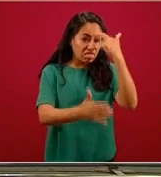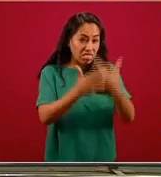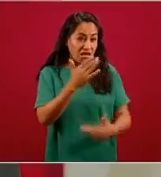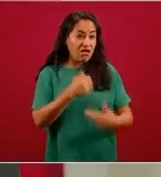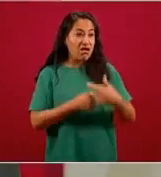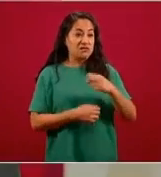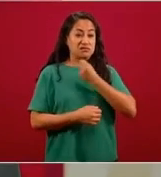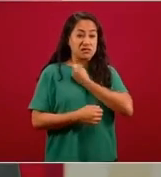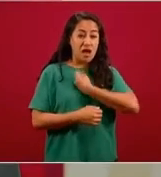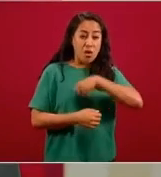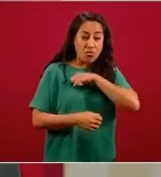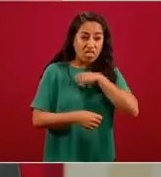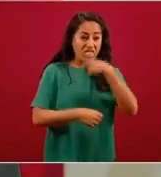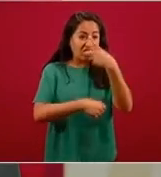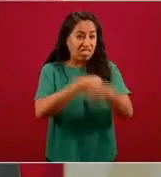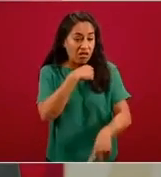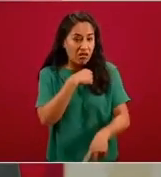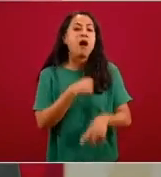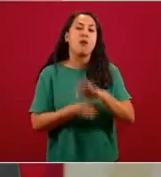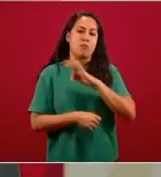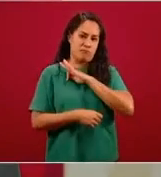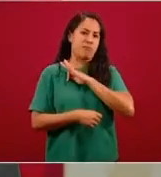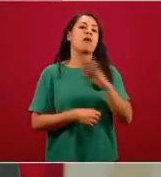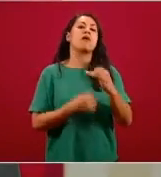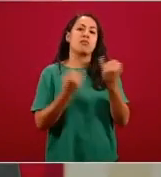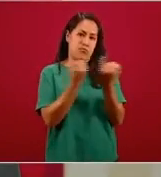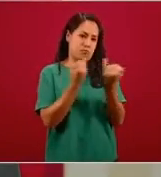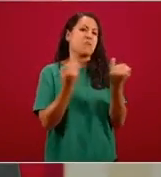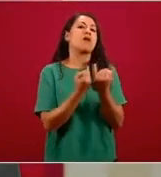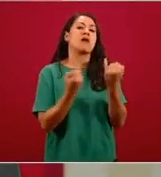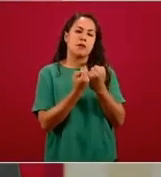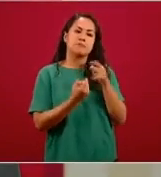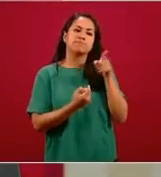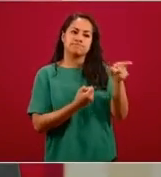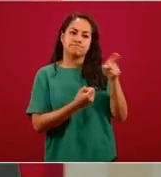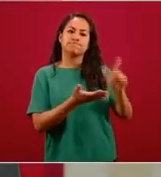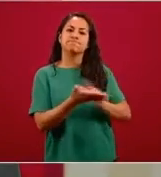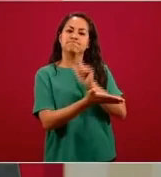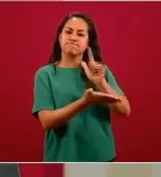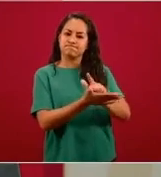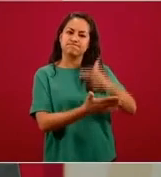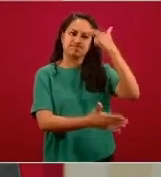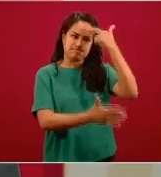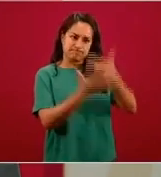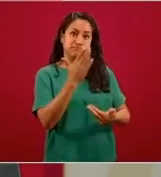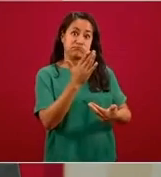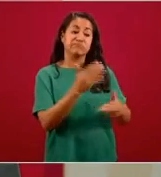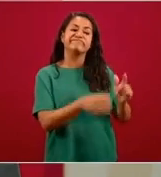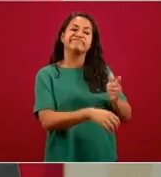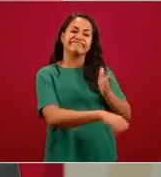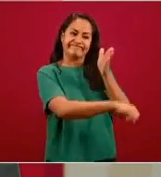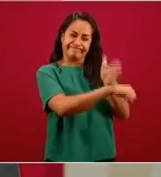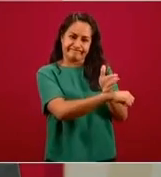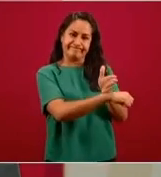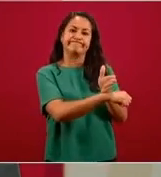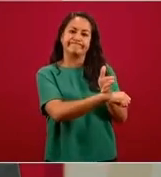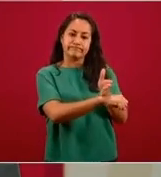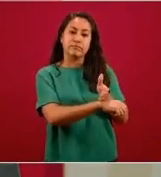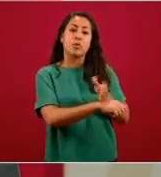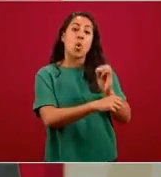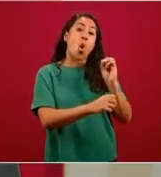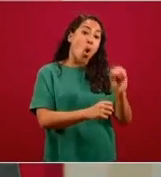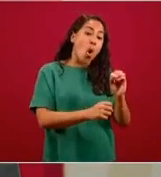violating health protection measures that we've put into place. And this could also be a crime, and they could be